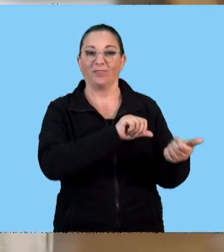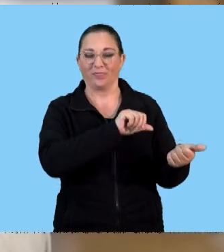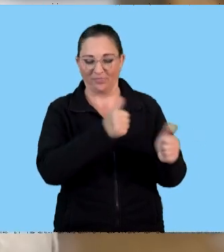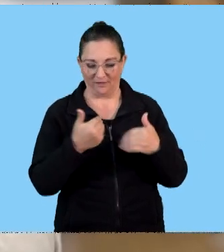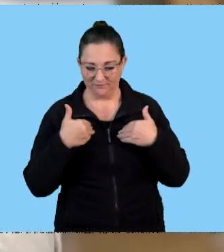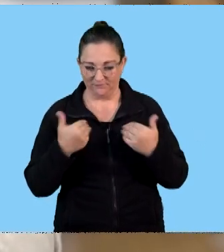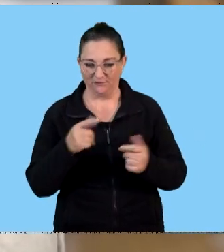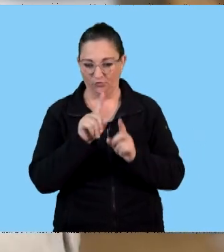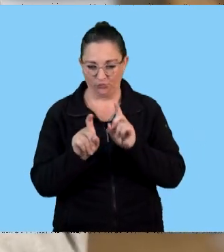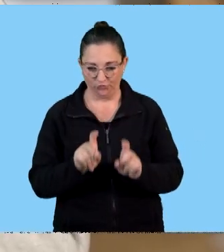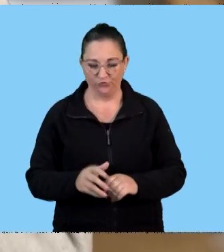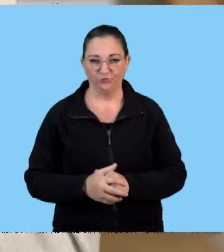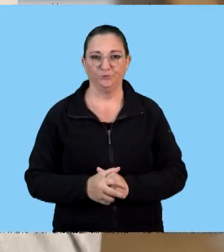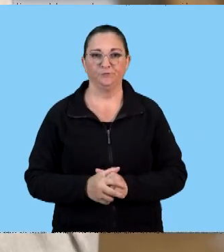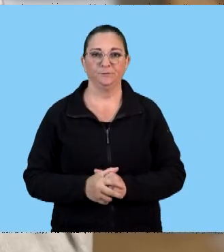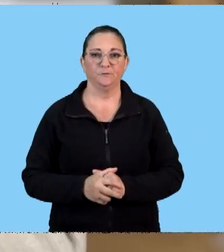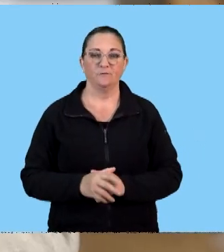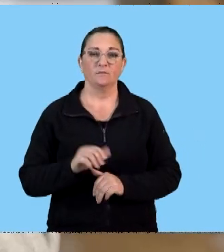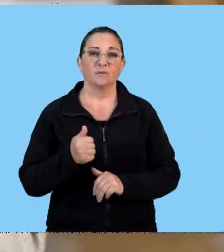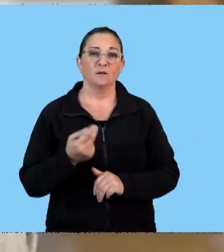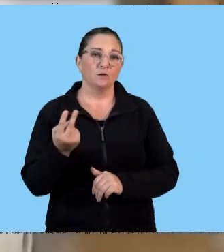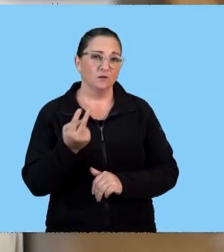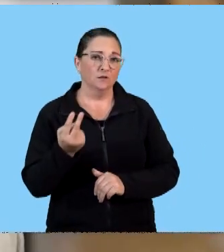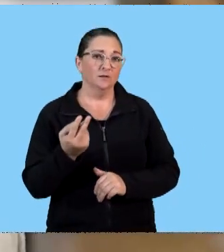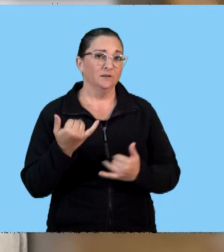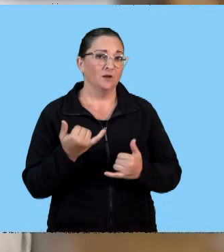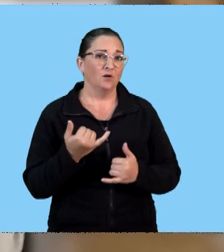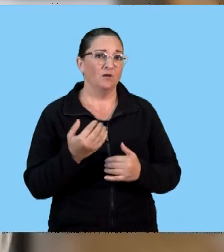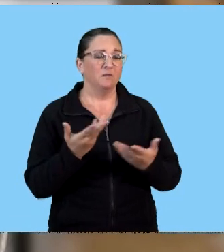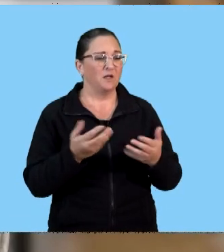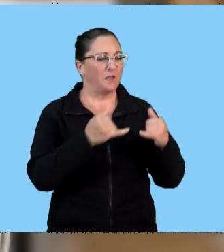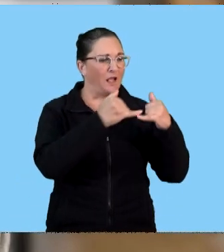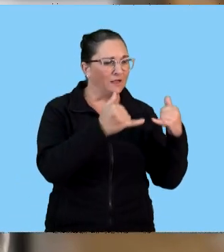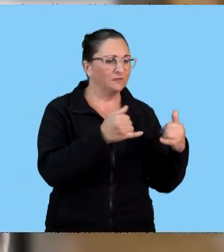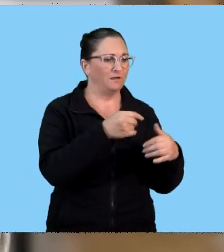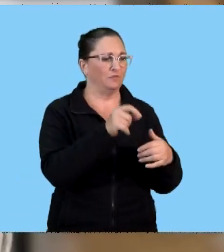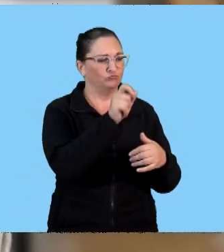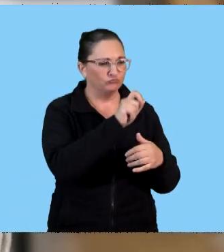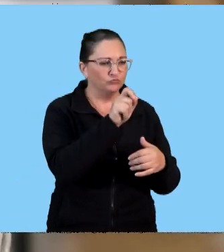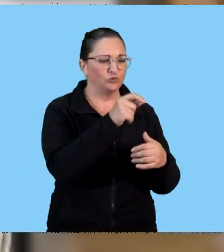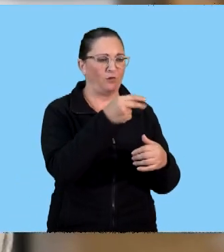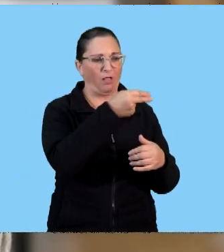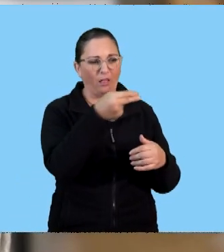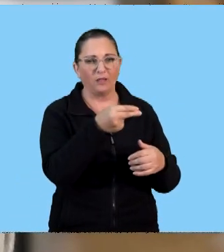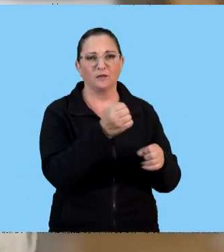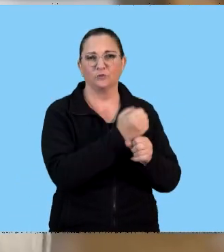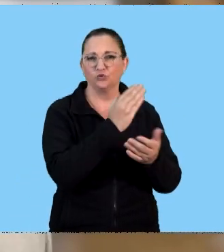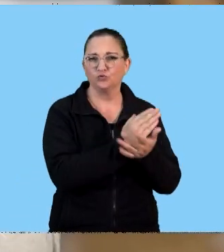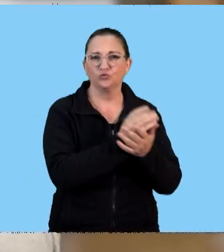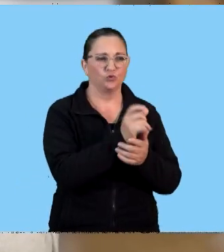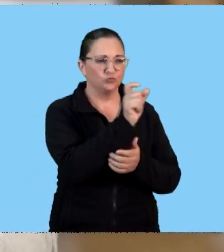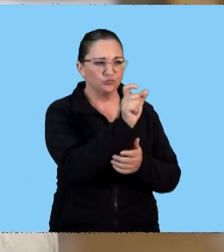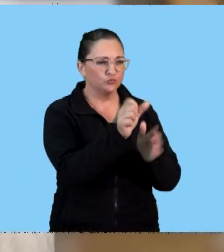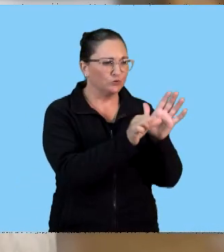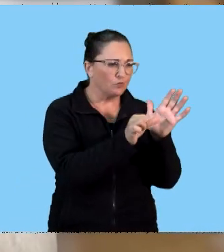then only you start answering the question. And I would also advise you underline, highlight, and circle the important words,